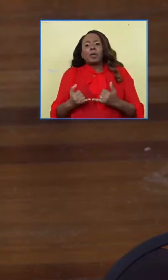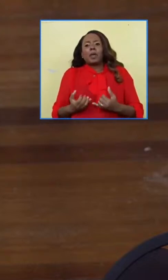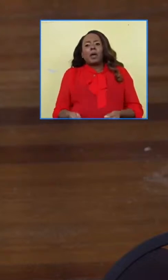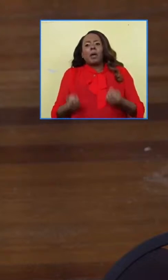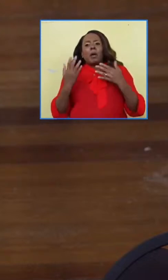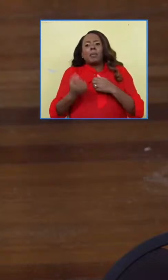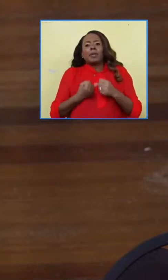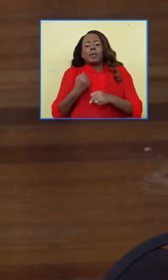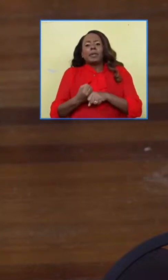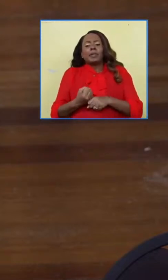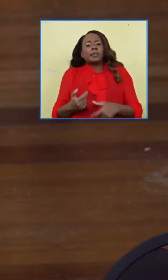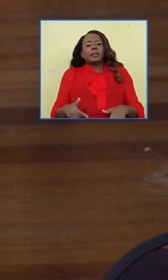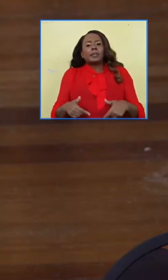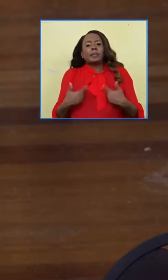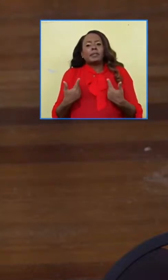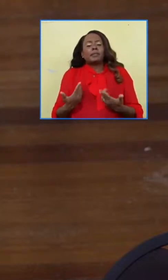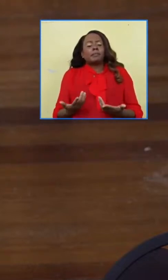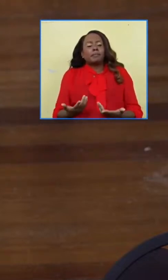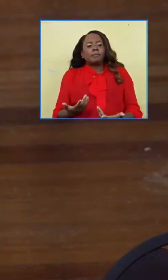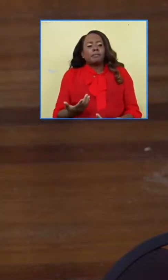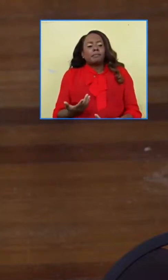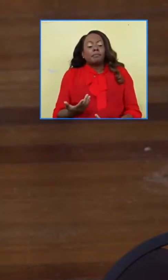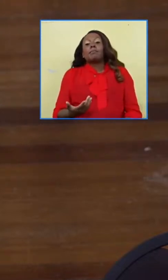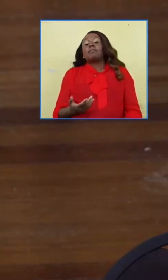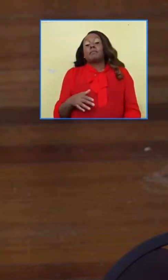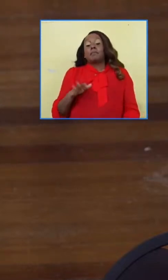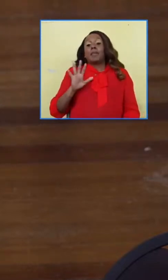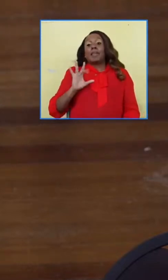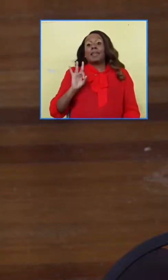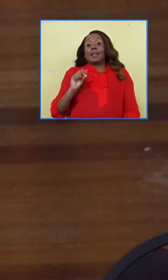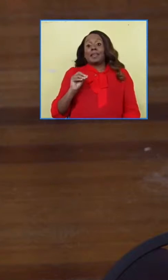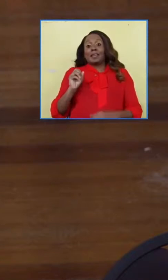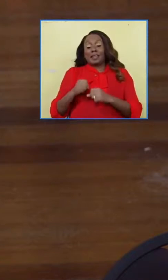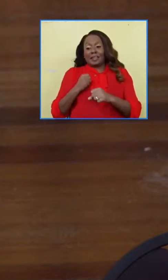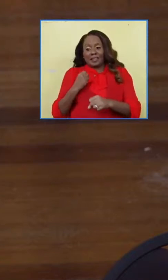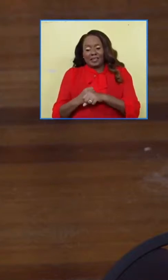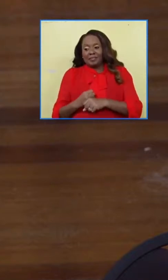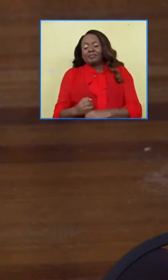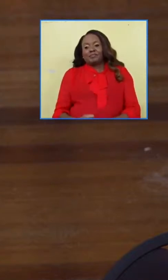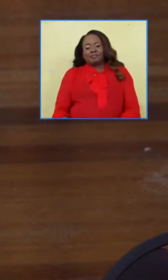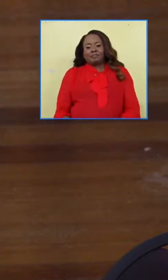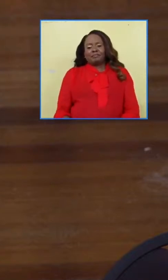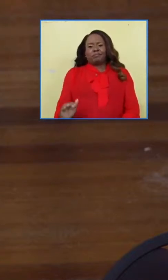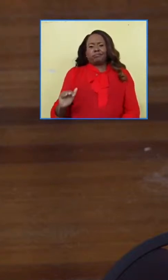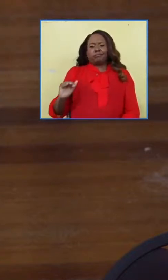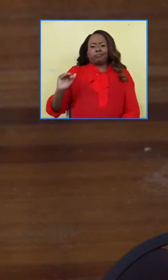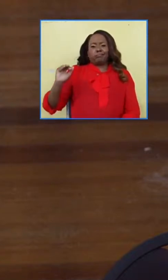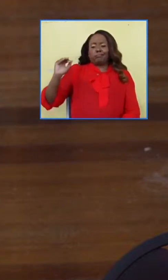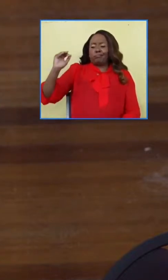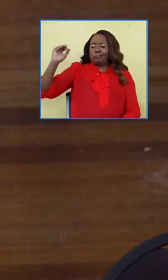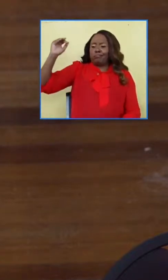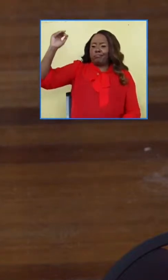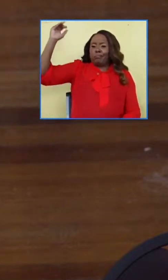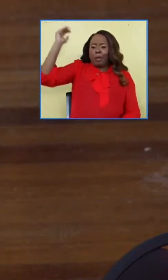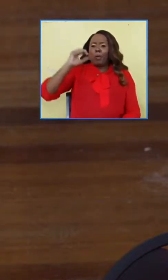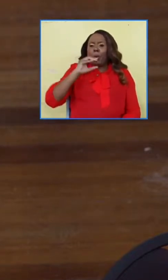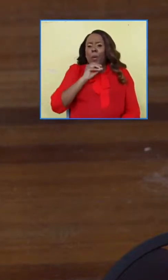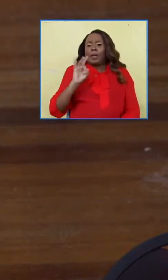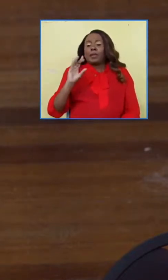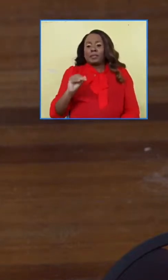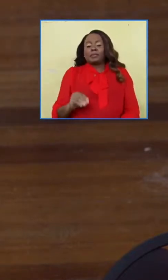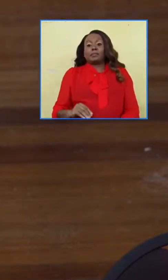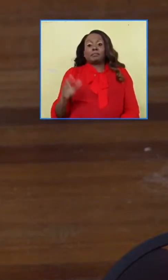Anybody can answer, you know. It's about 80. Someone born today can expect to live to be 80 years old. Now,